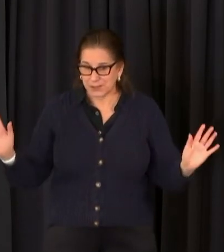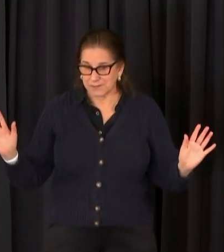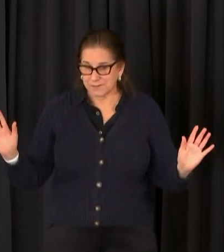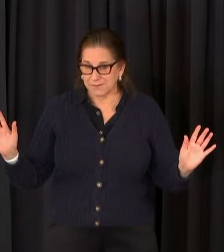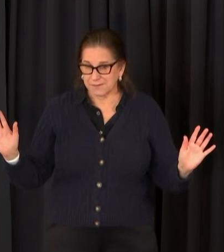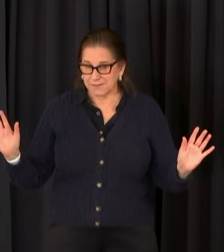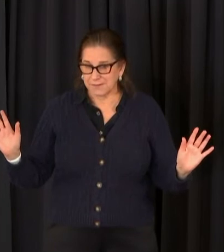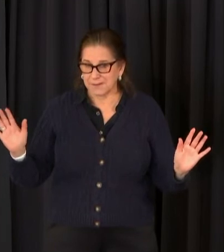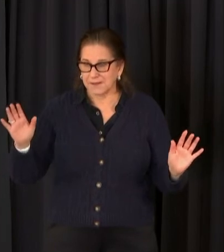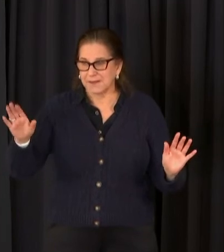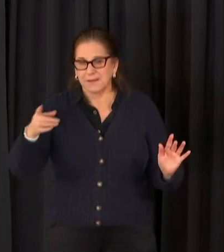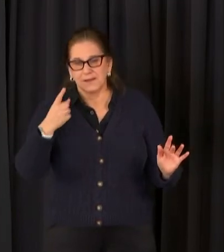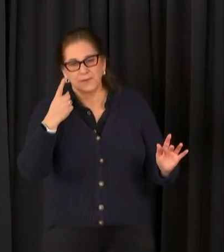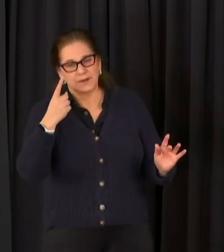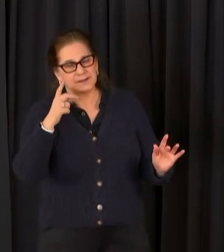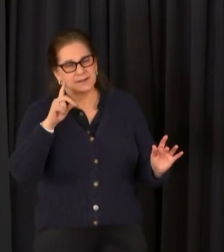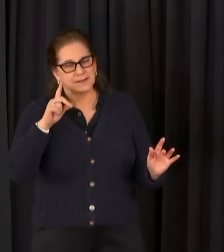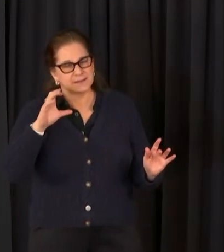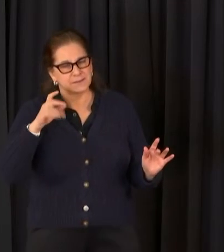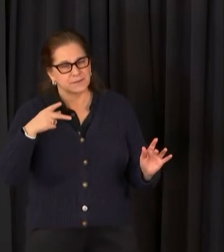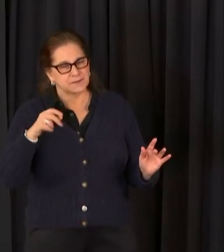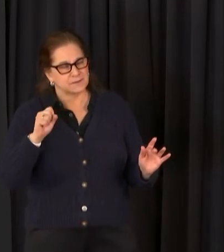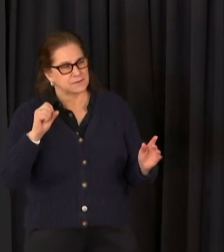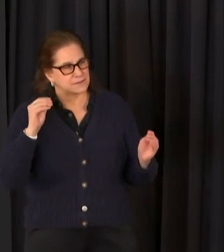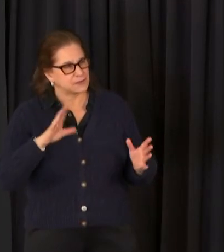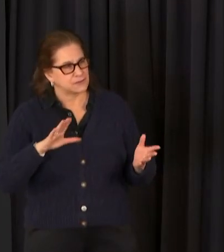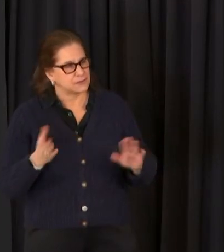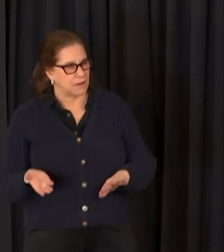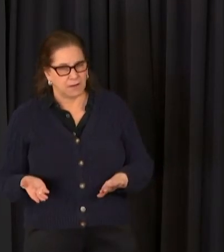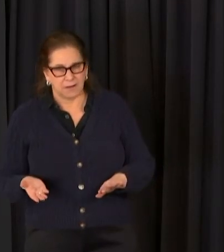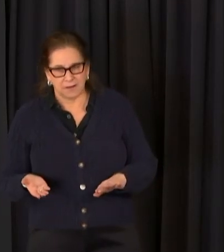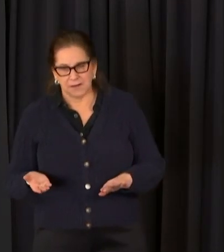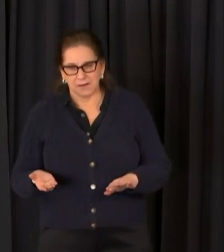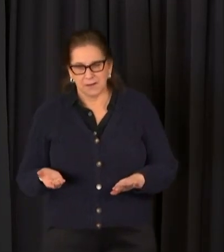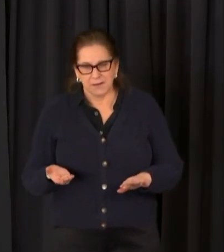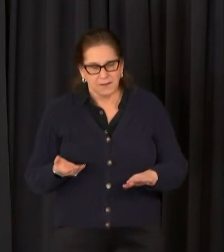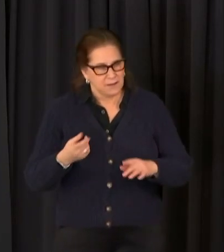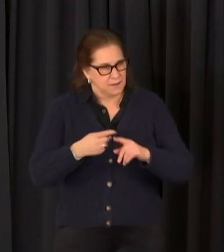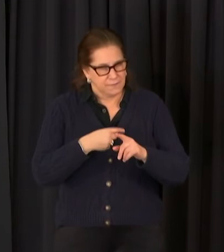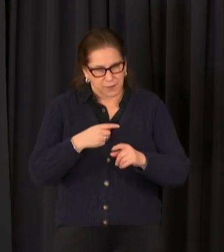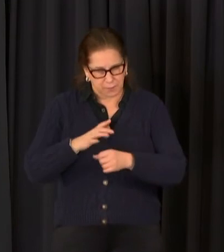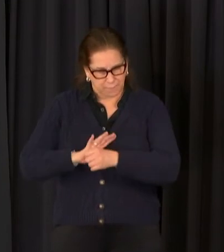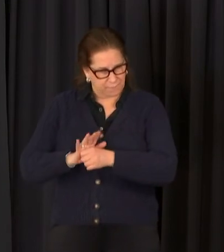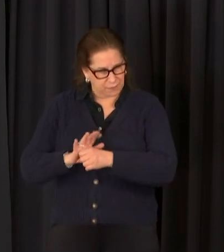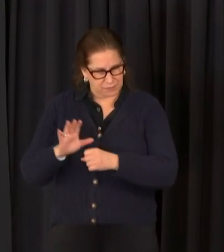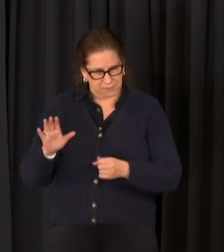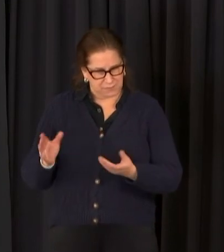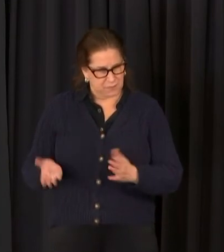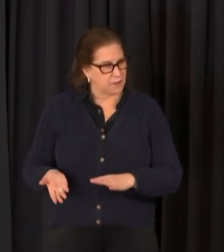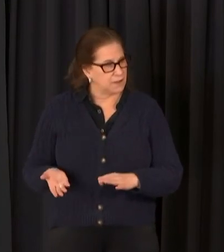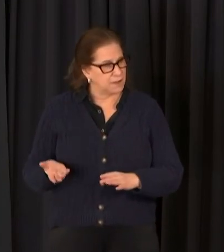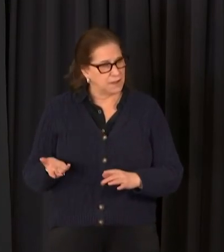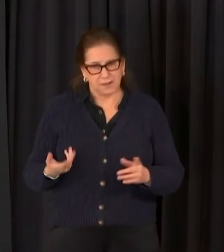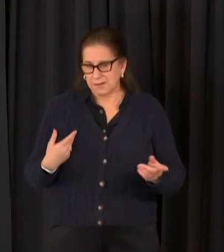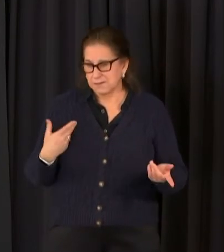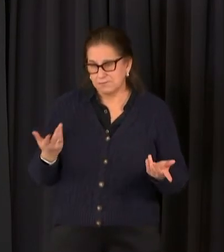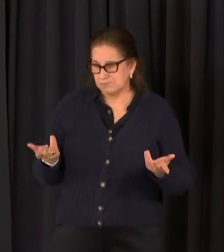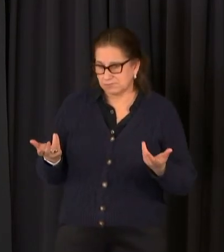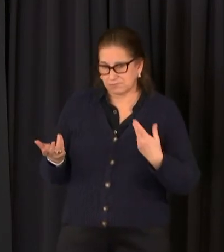Teacher who passed away from COVID at Ballou State, do we have any details on that? I don't. The